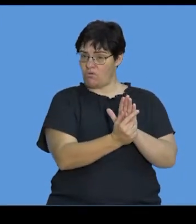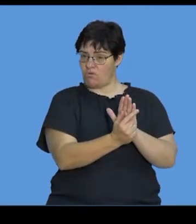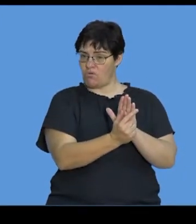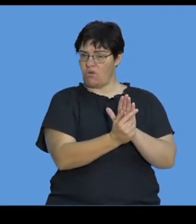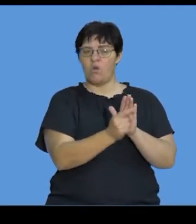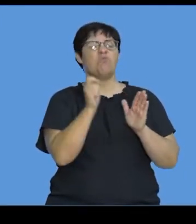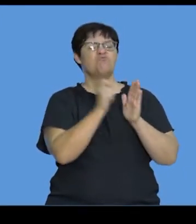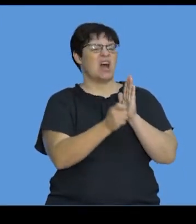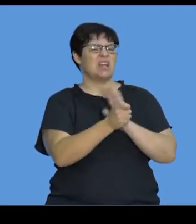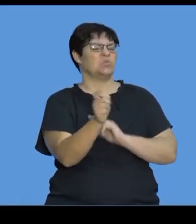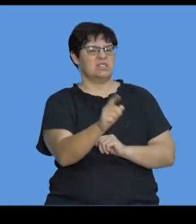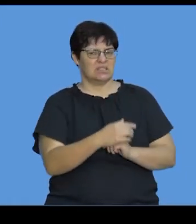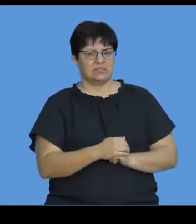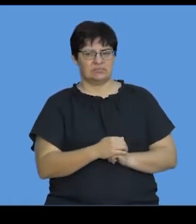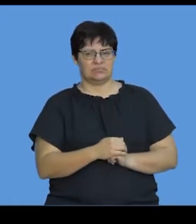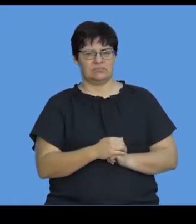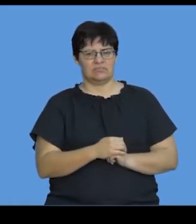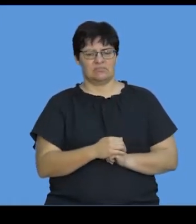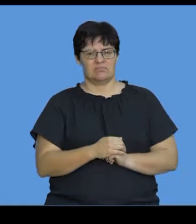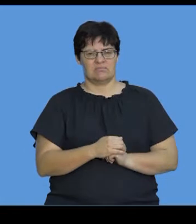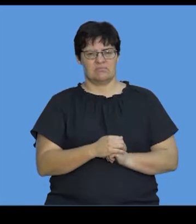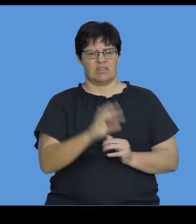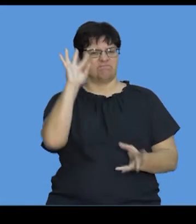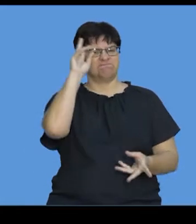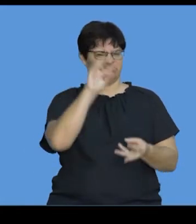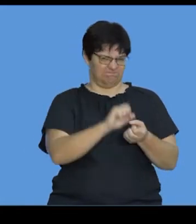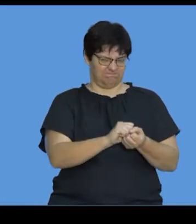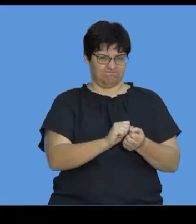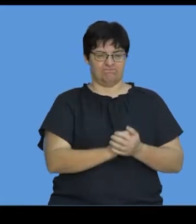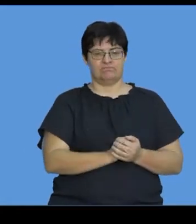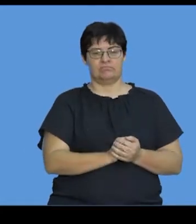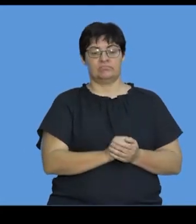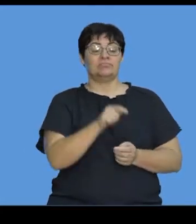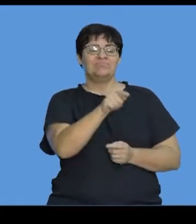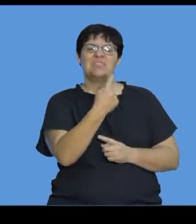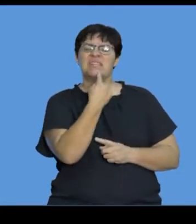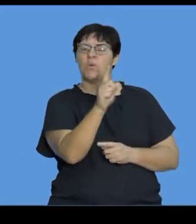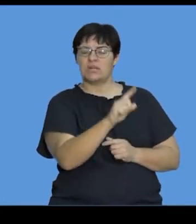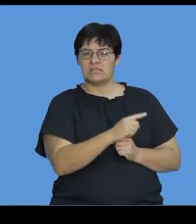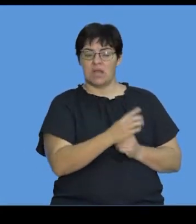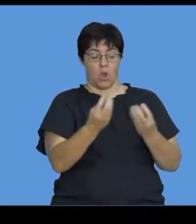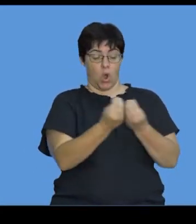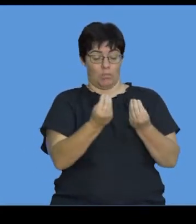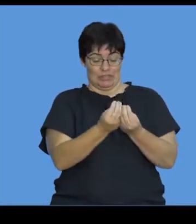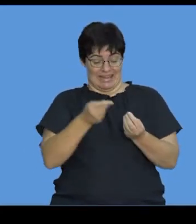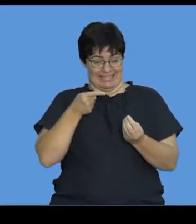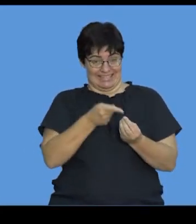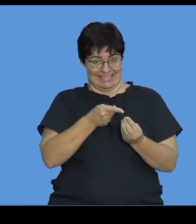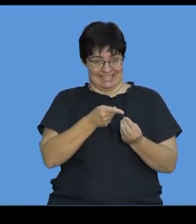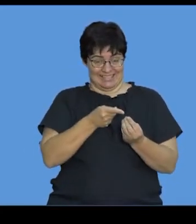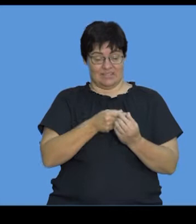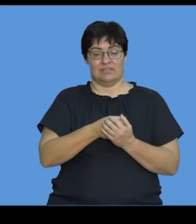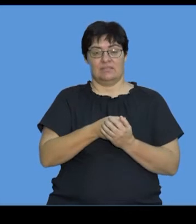as a sort of summary, is the one that says that an object